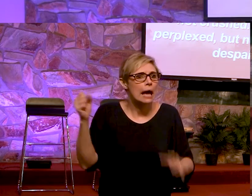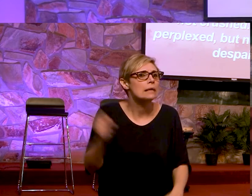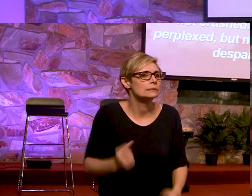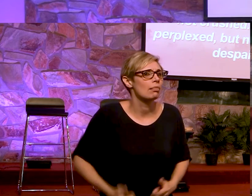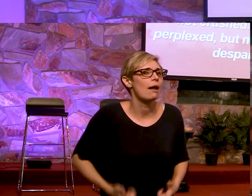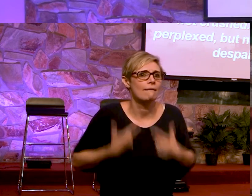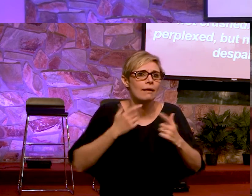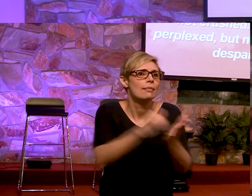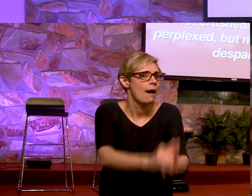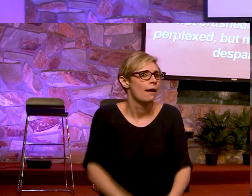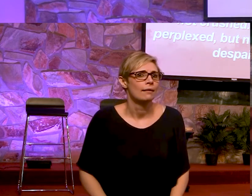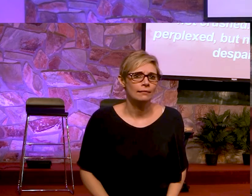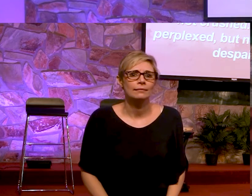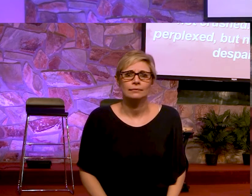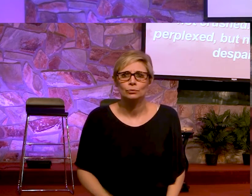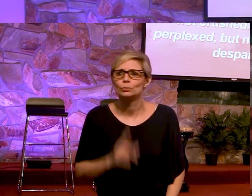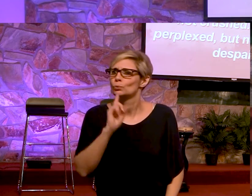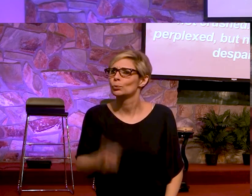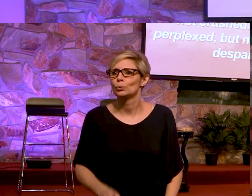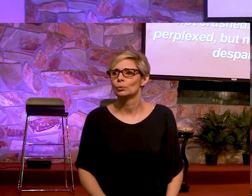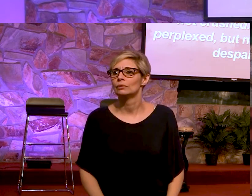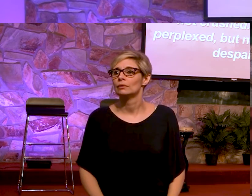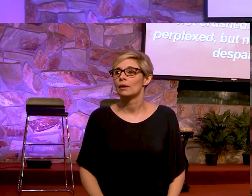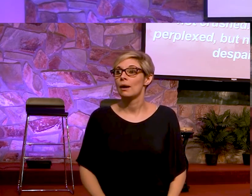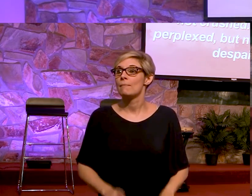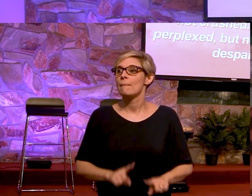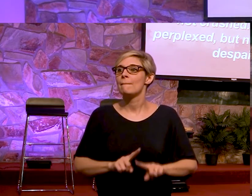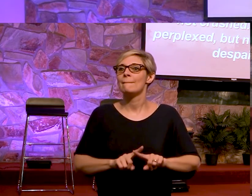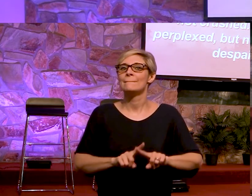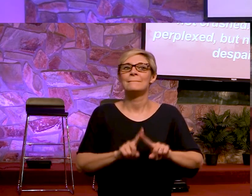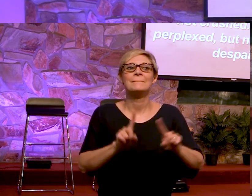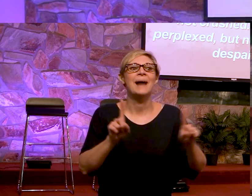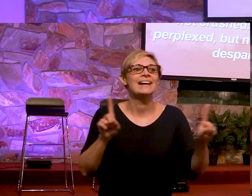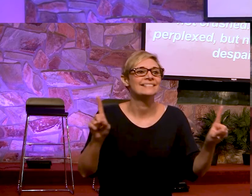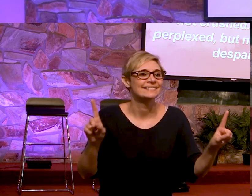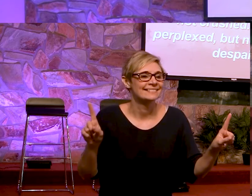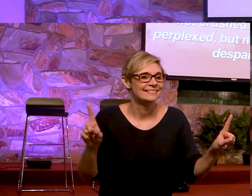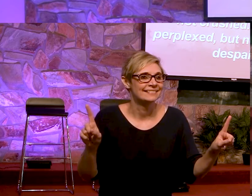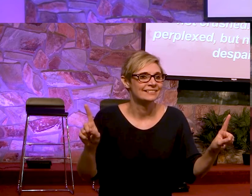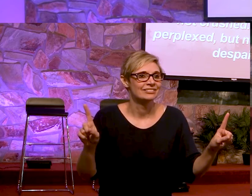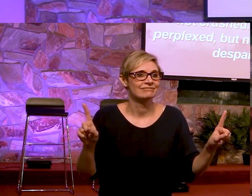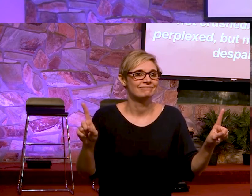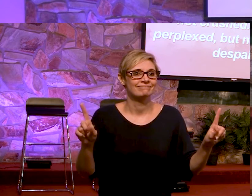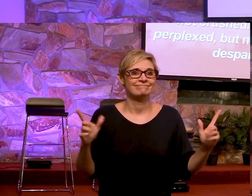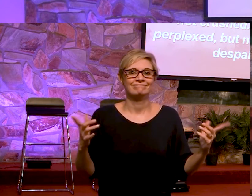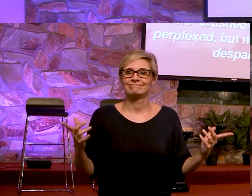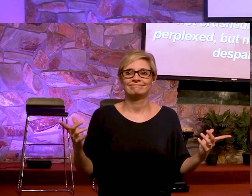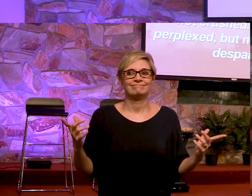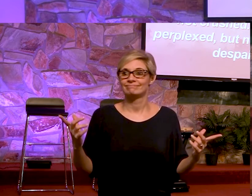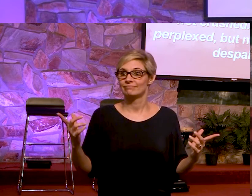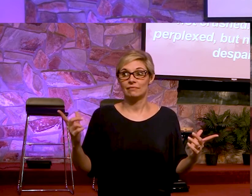us. He says, but guess what? We're not crushed.